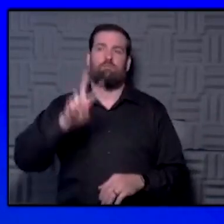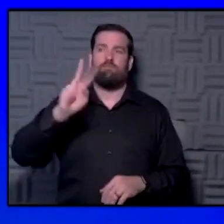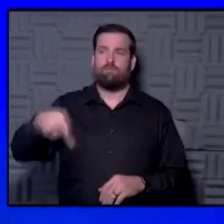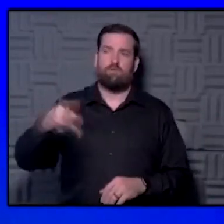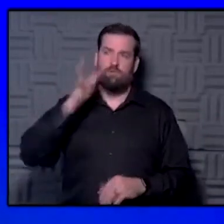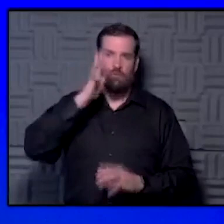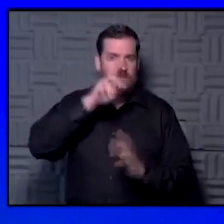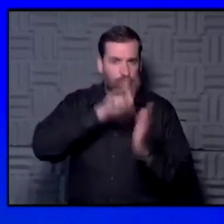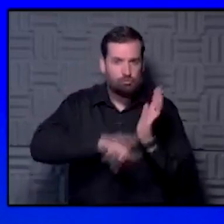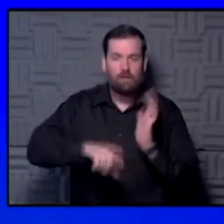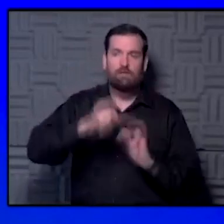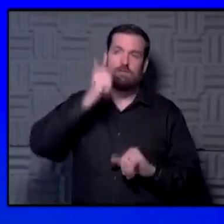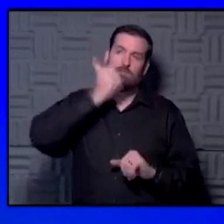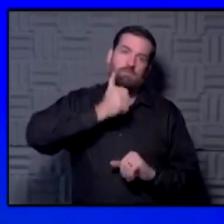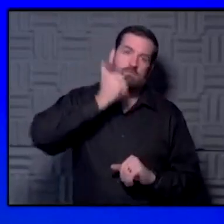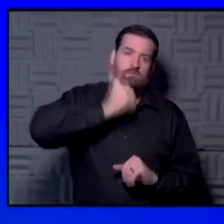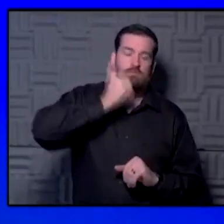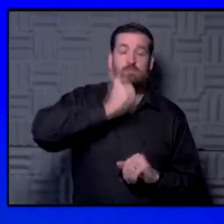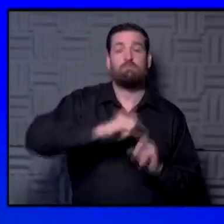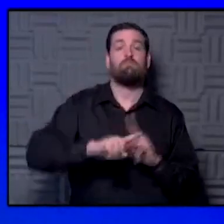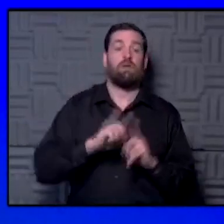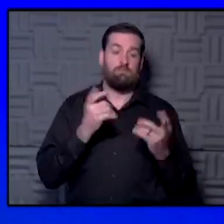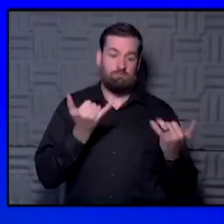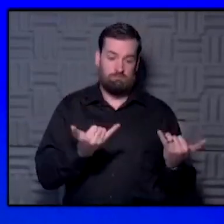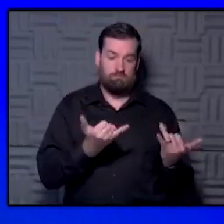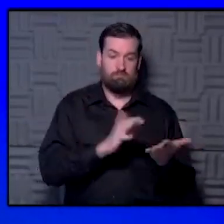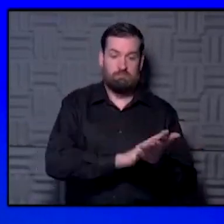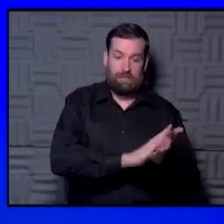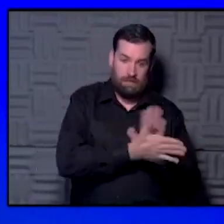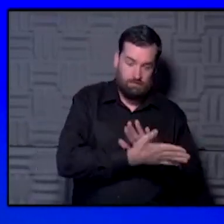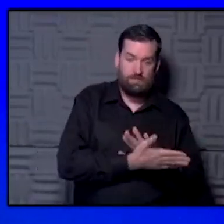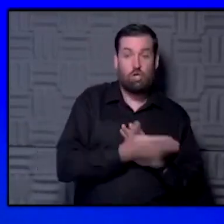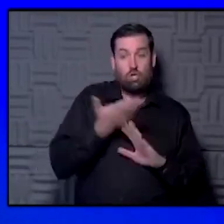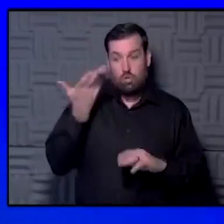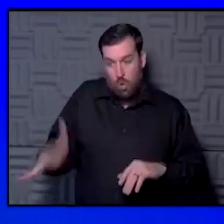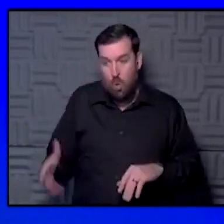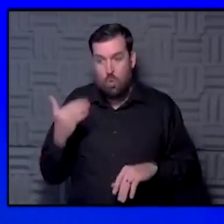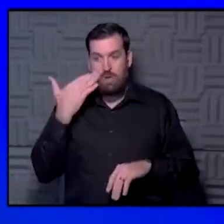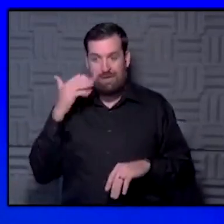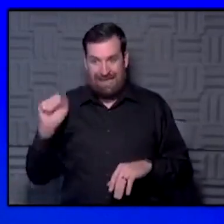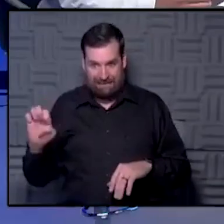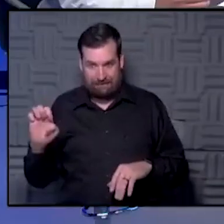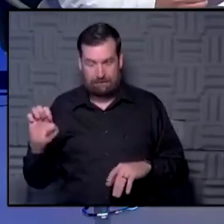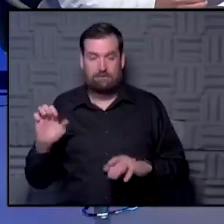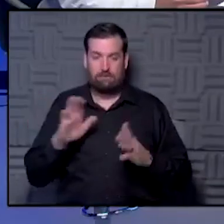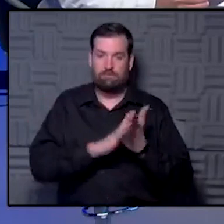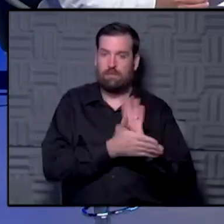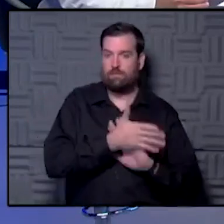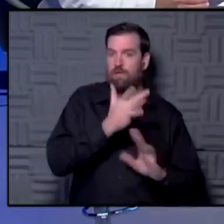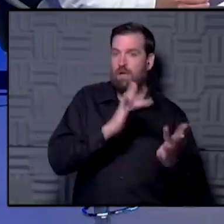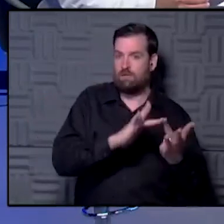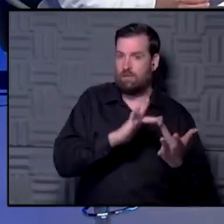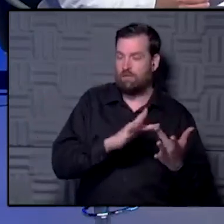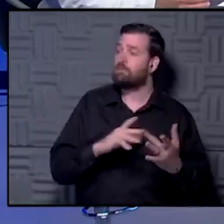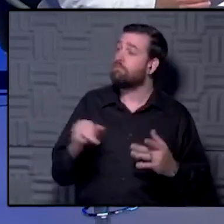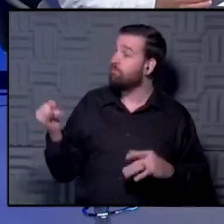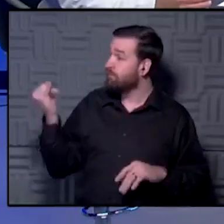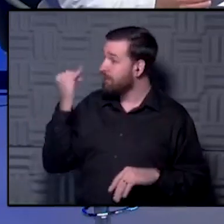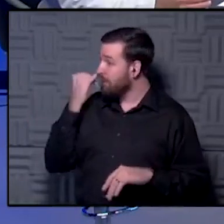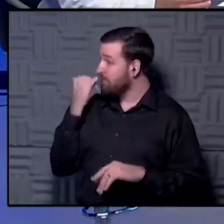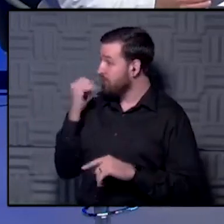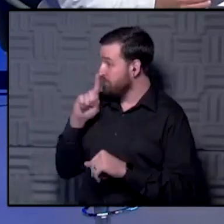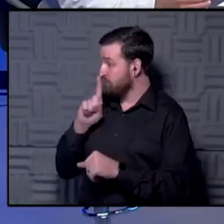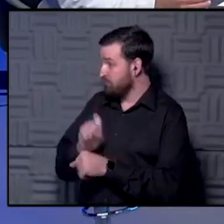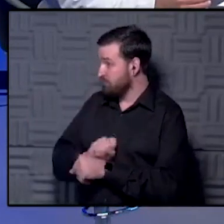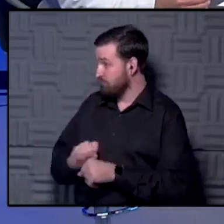on a daily basis, but he now becomes a contact of a known case. So, but we have to be careful, because if in fact